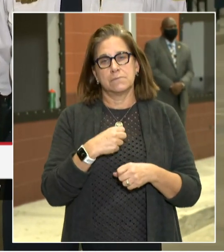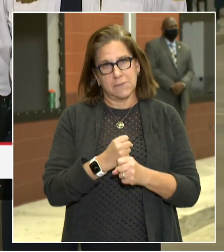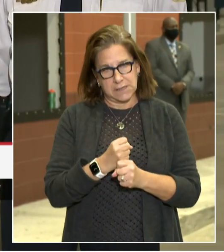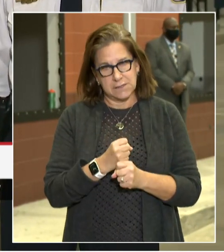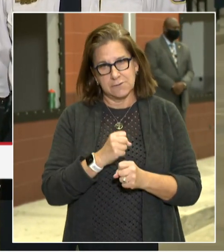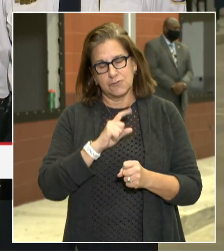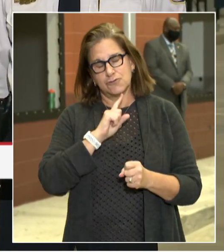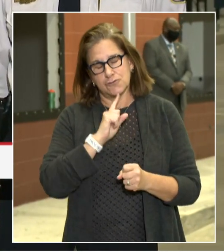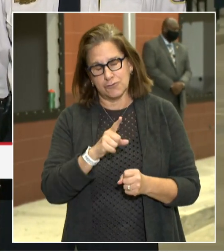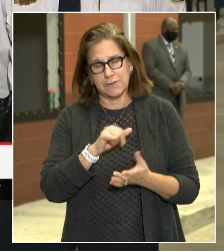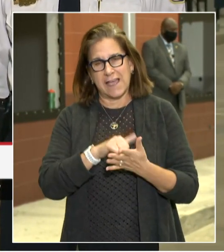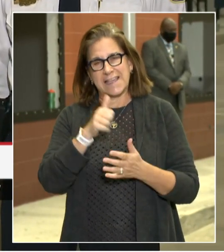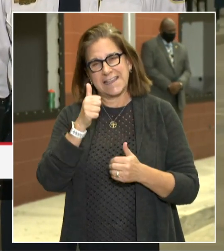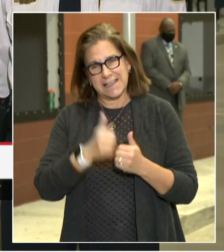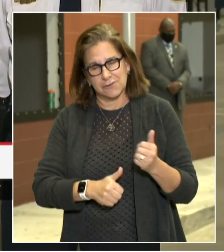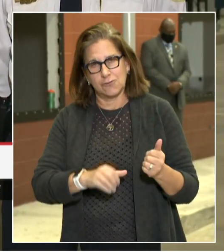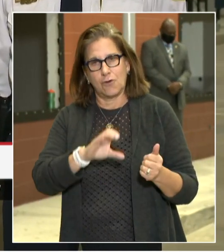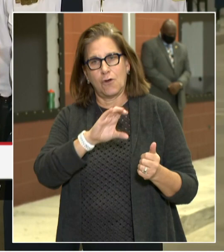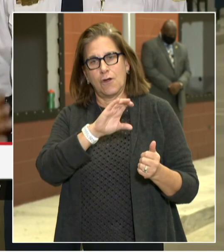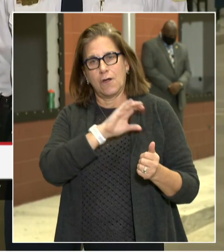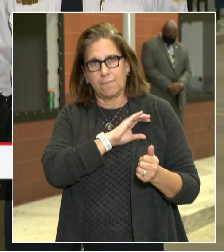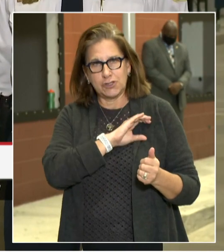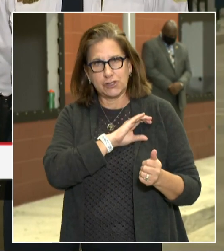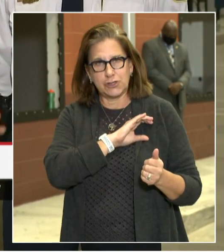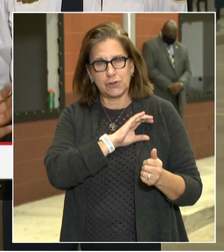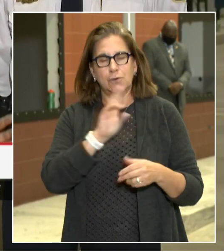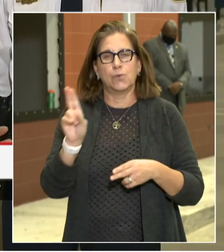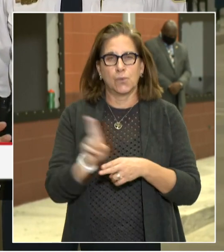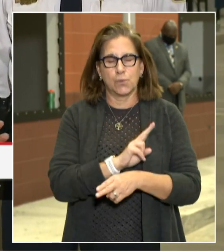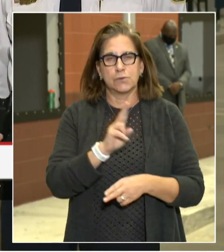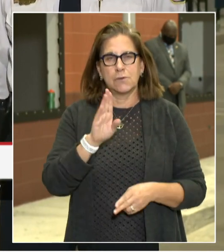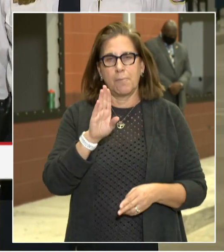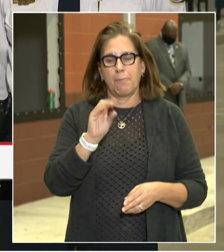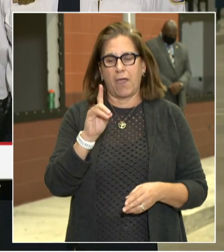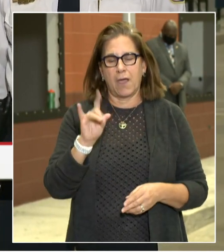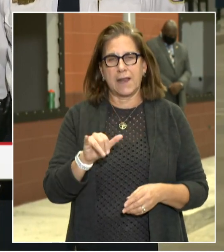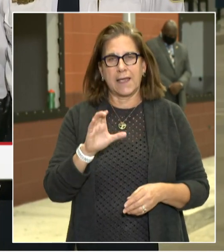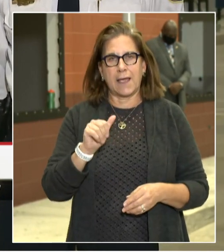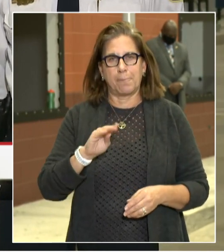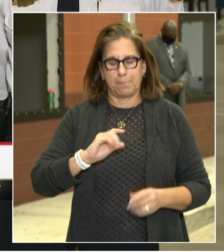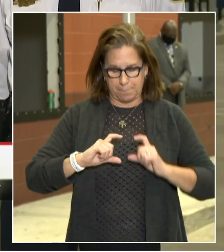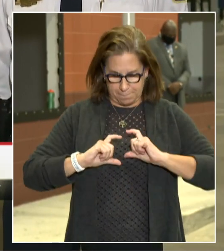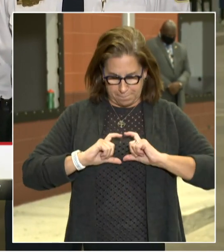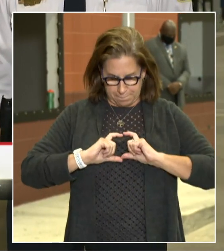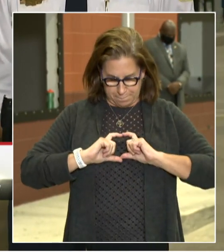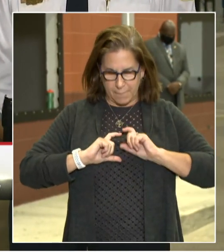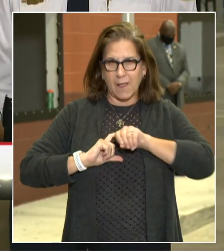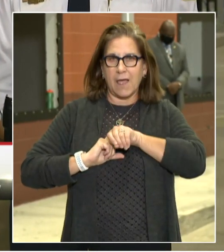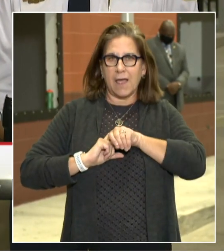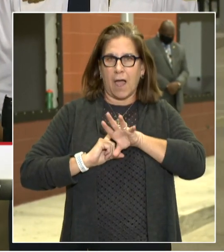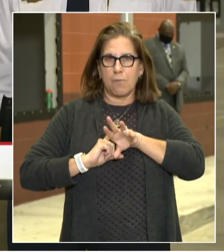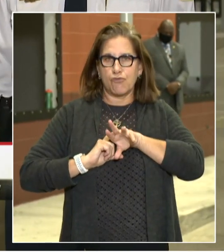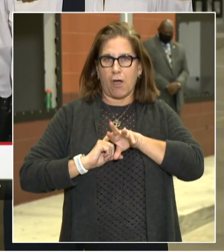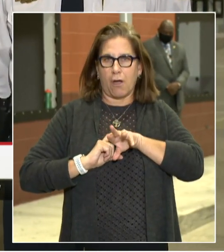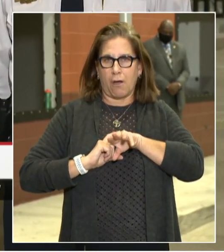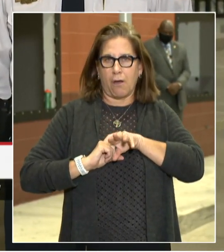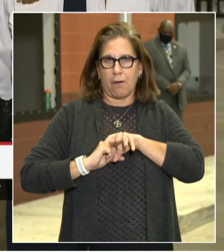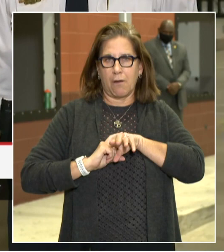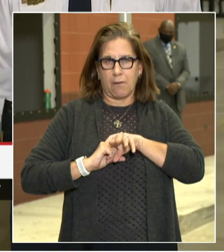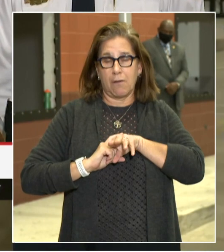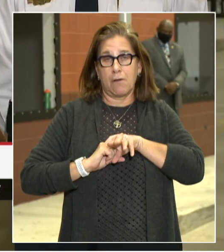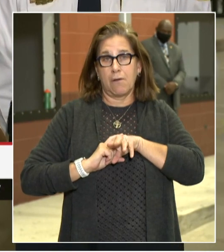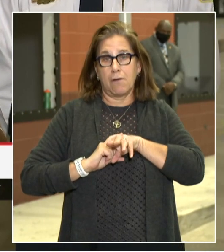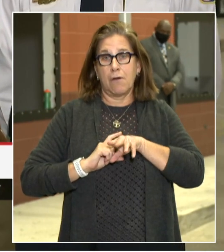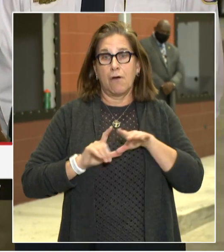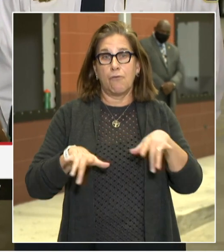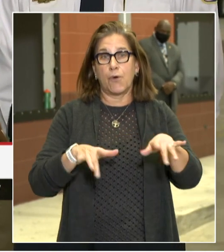patrol officer has a body-worn camera. So we can go back, and training officials can go back and inform